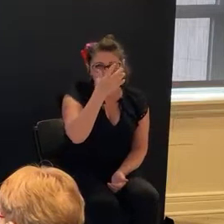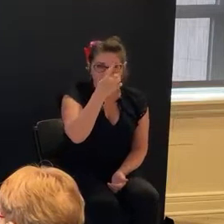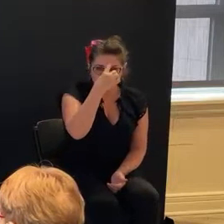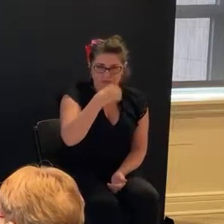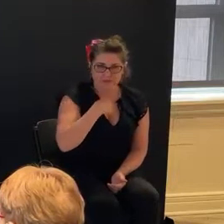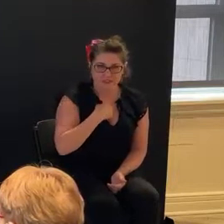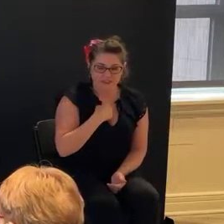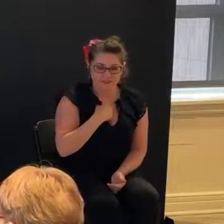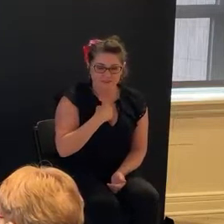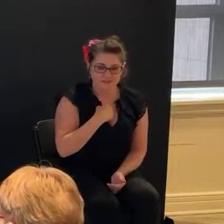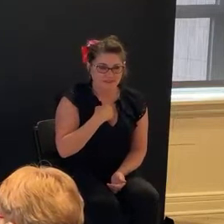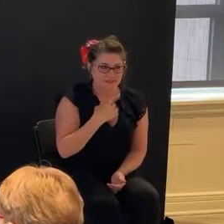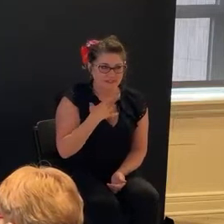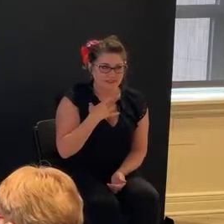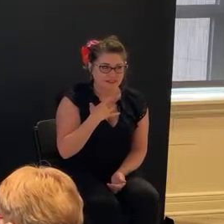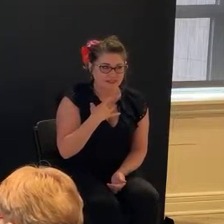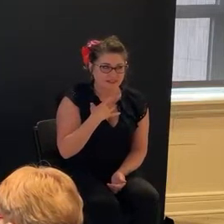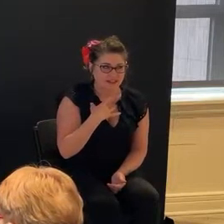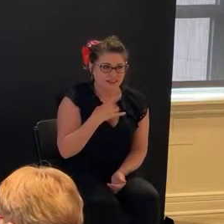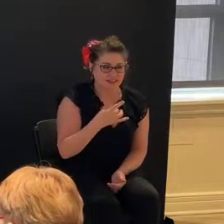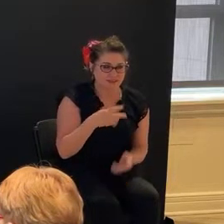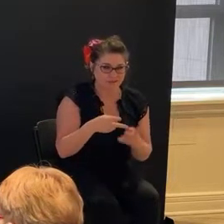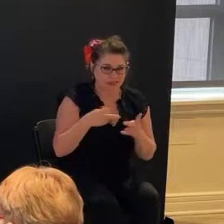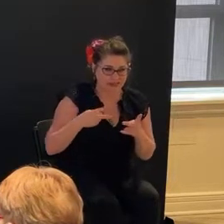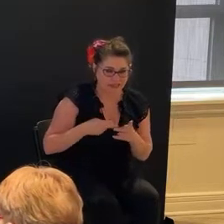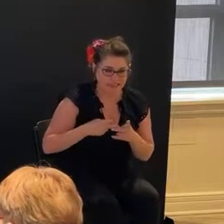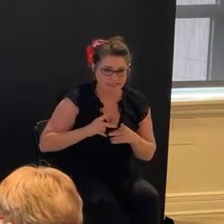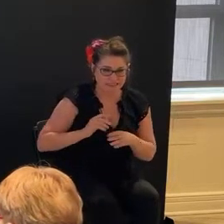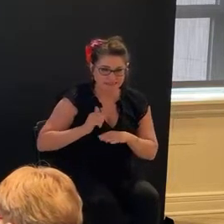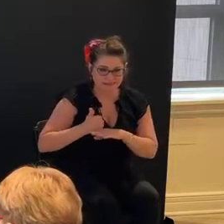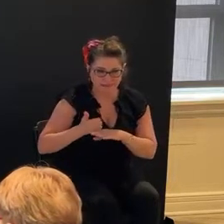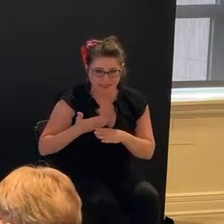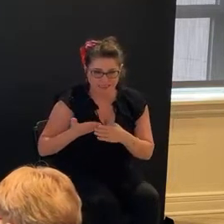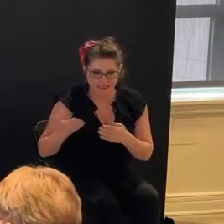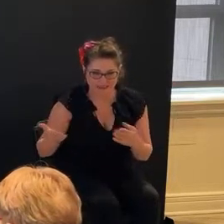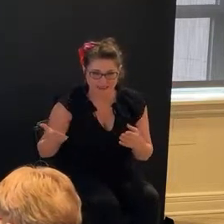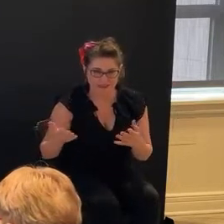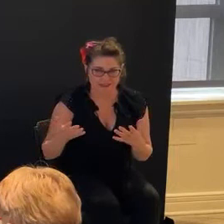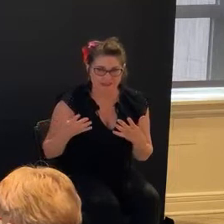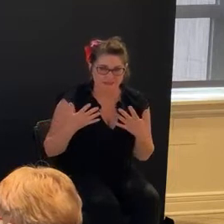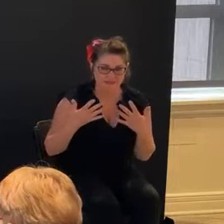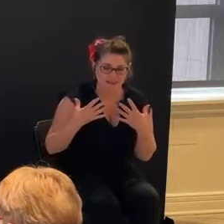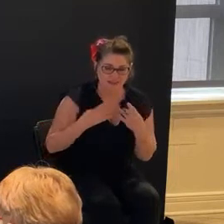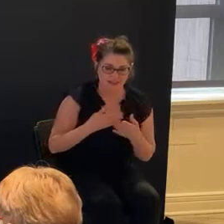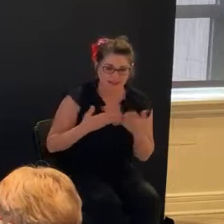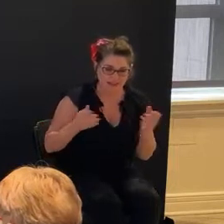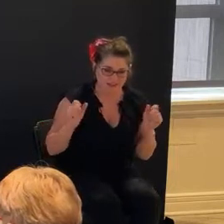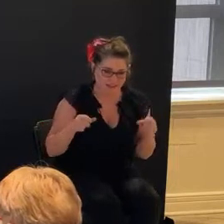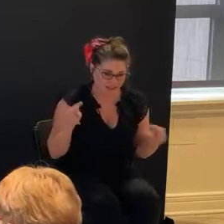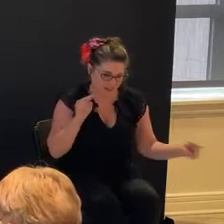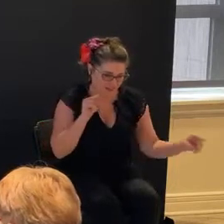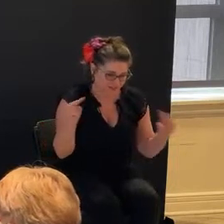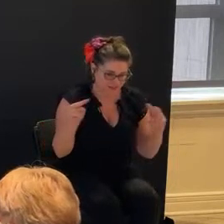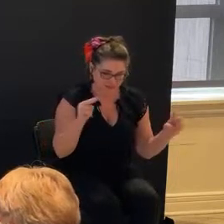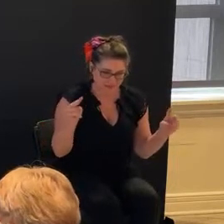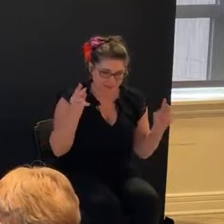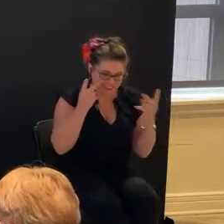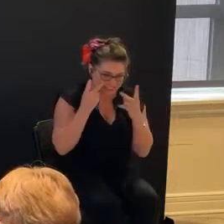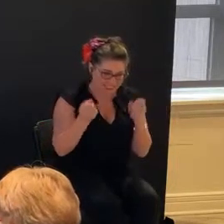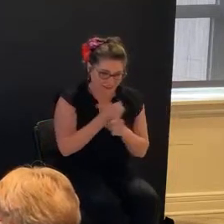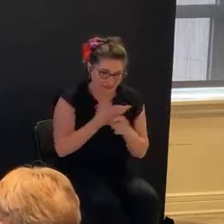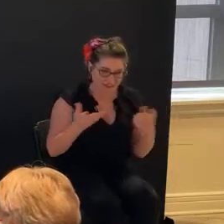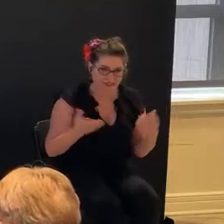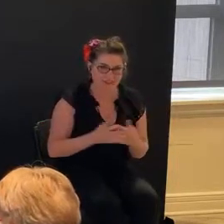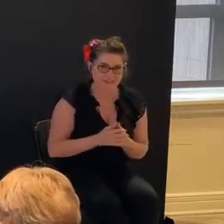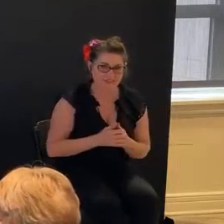I like place-based things. I like to see a thing that you can look at all the threads that run through it. And then I like